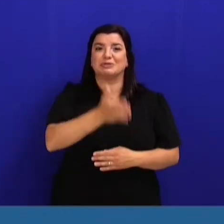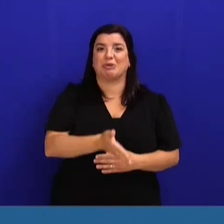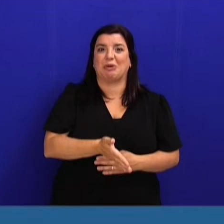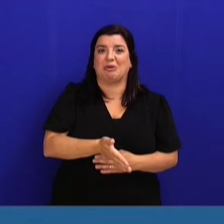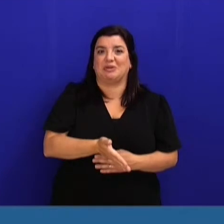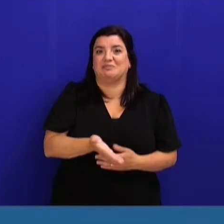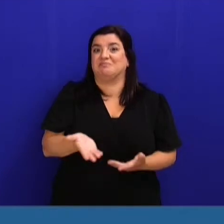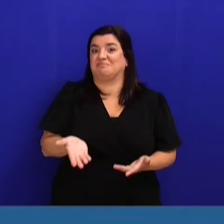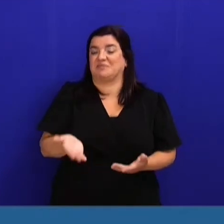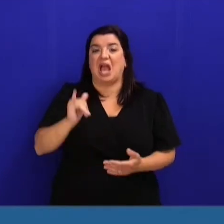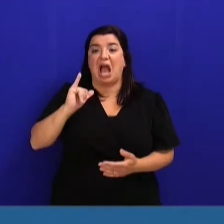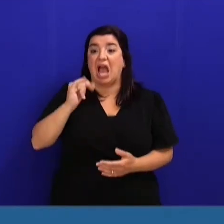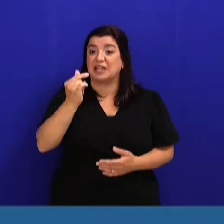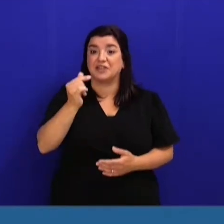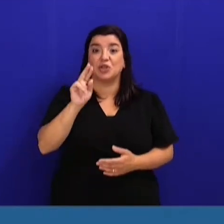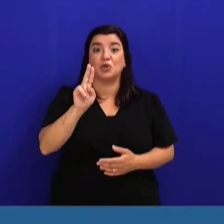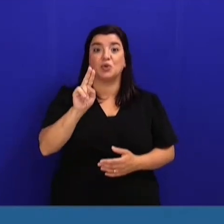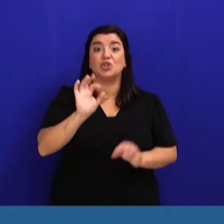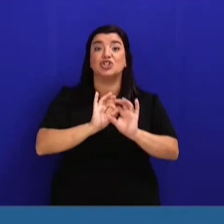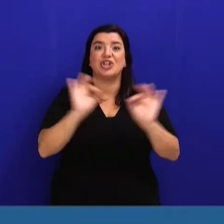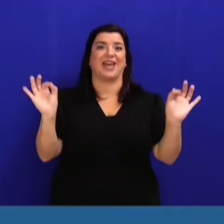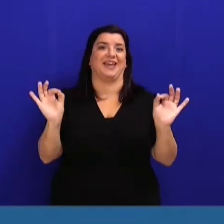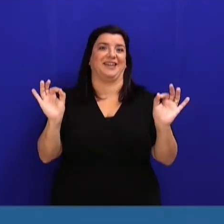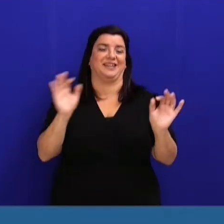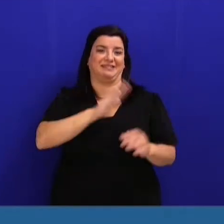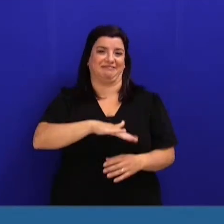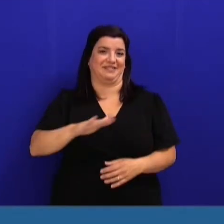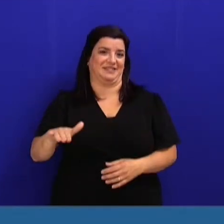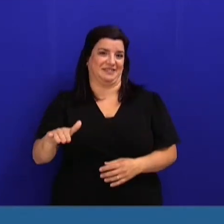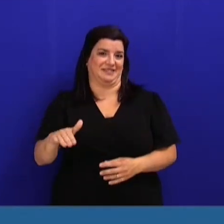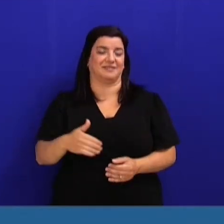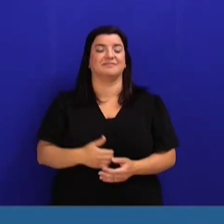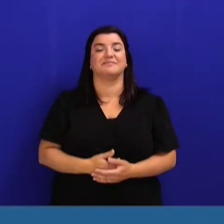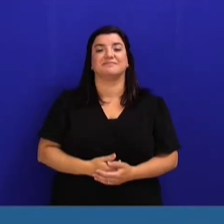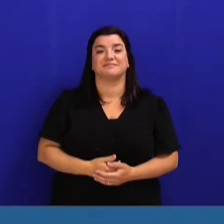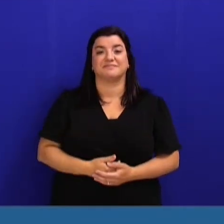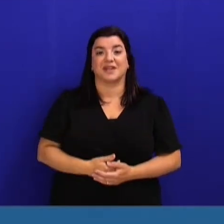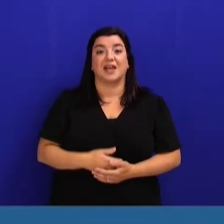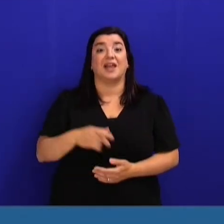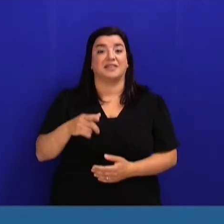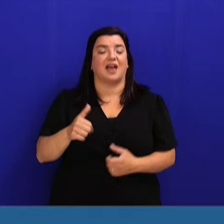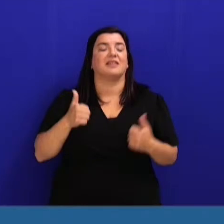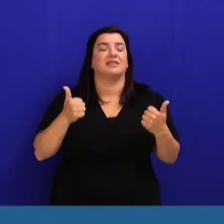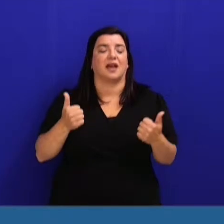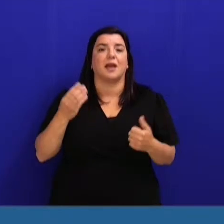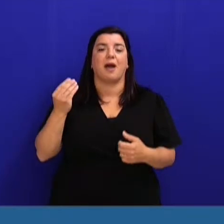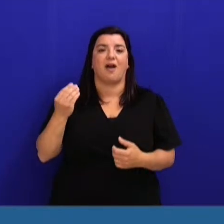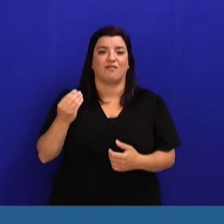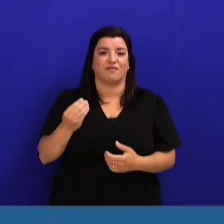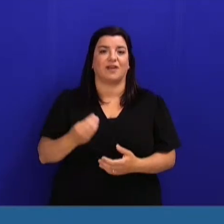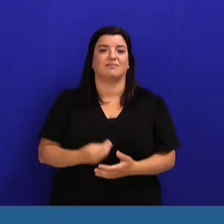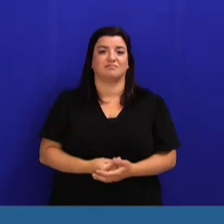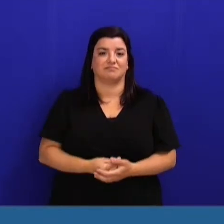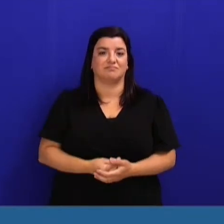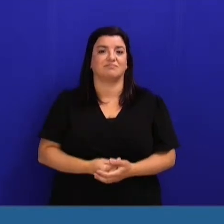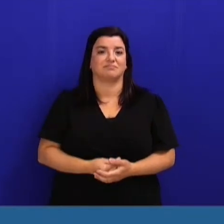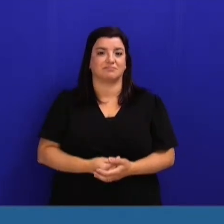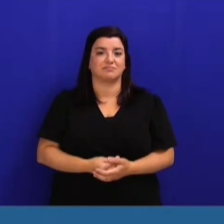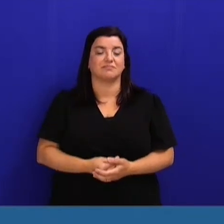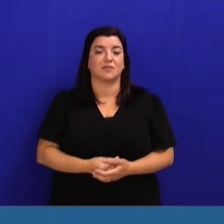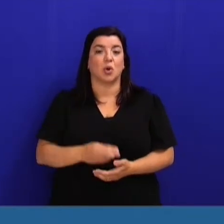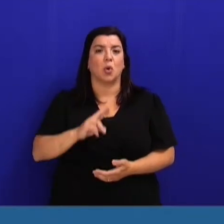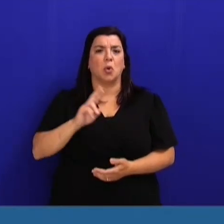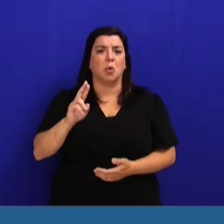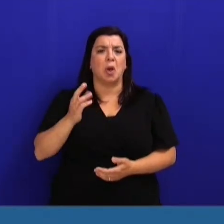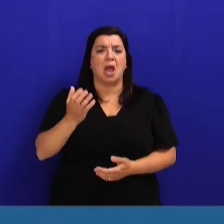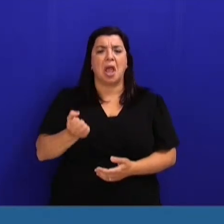propju l-ITU li ma hemm l-ebda każijiet li qegħdin fl-ITU. Alla dan huwa avvanz tajjeb ħafna u anke għandna biss